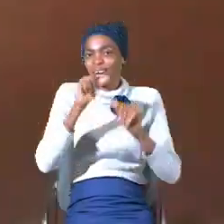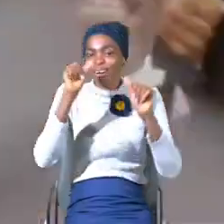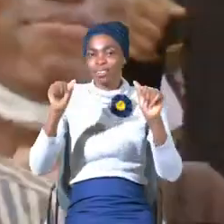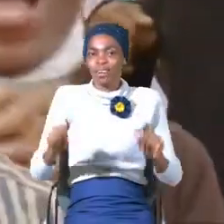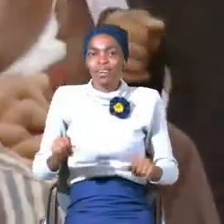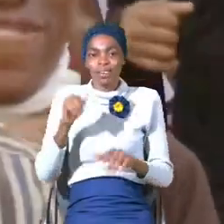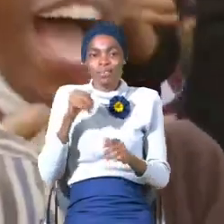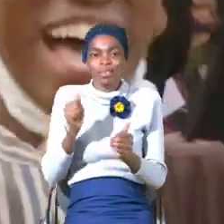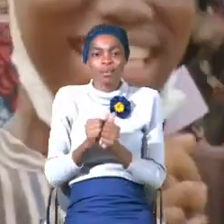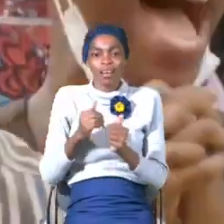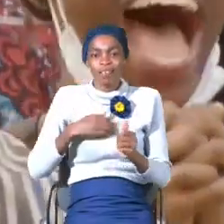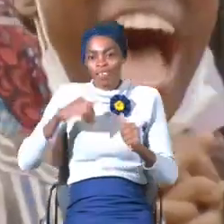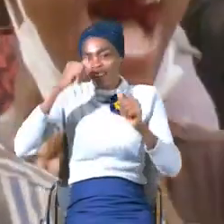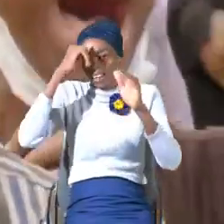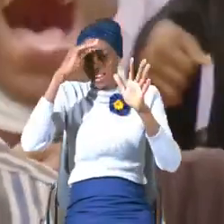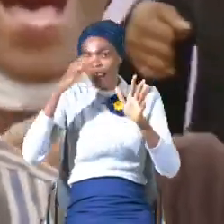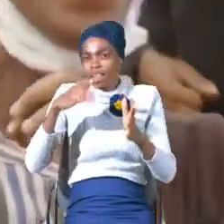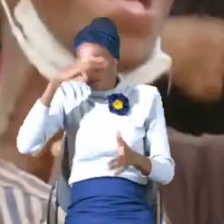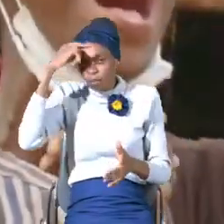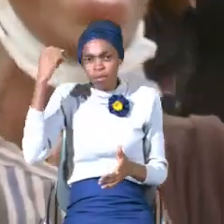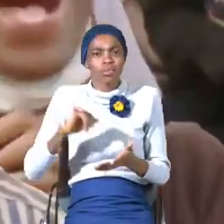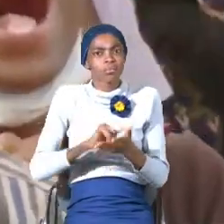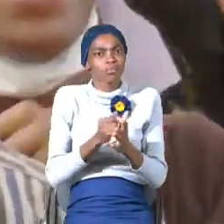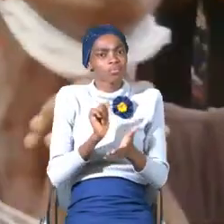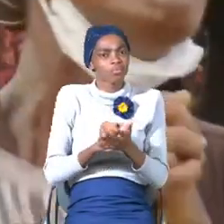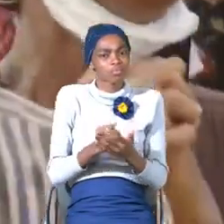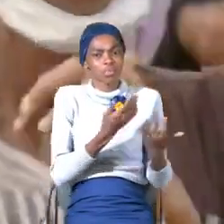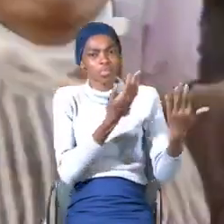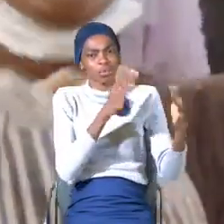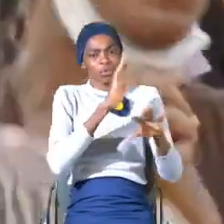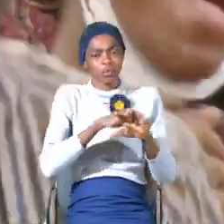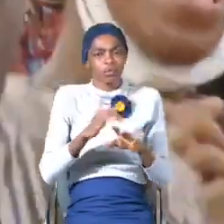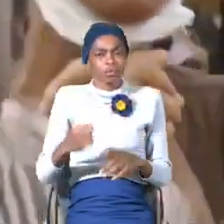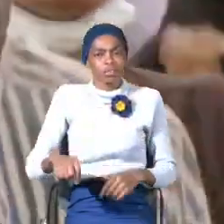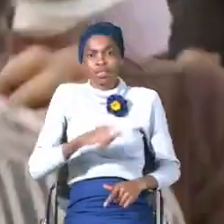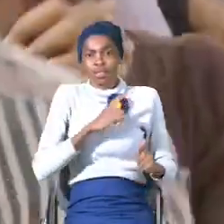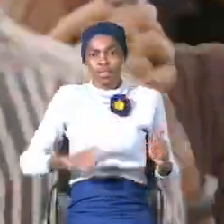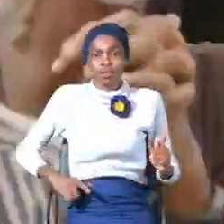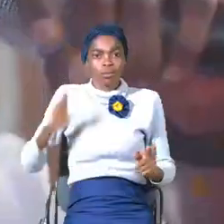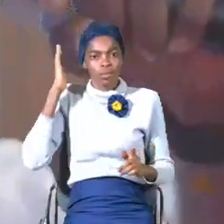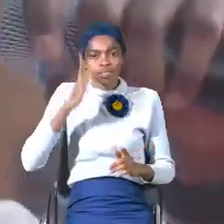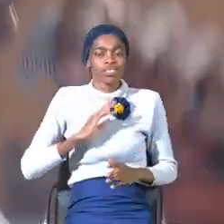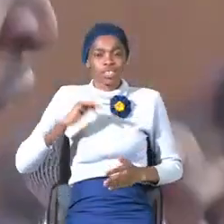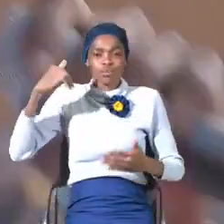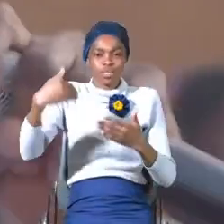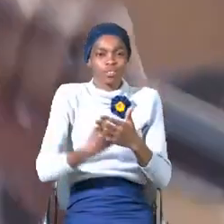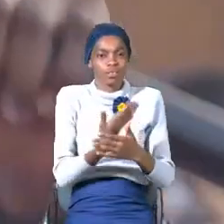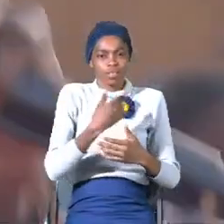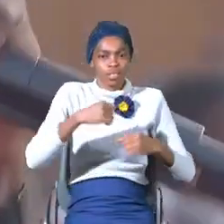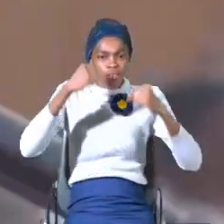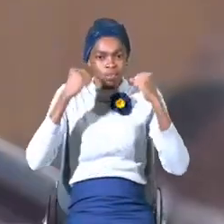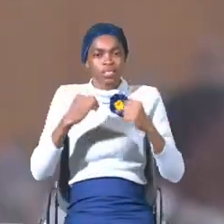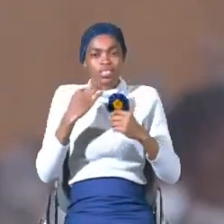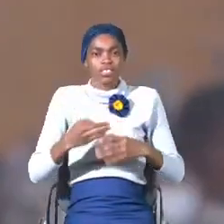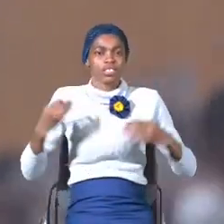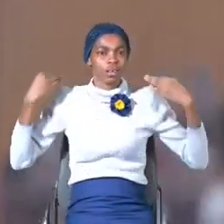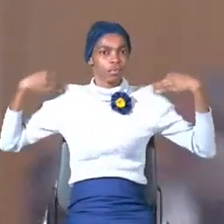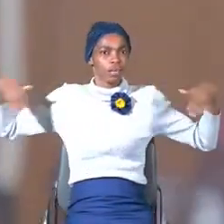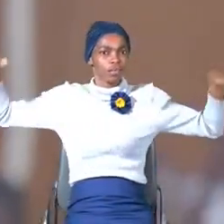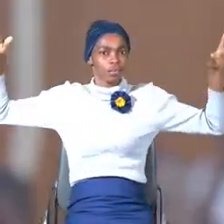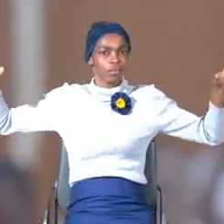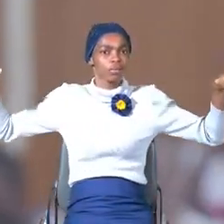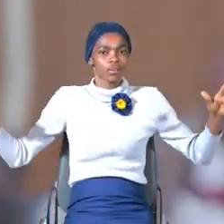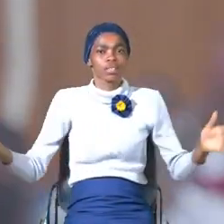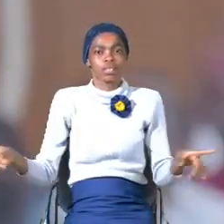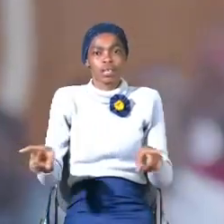the Lord, they shall renew their strength. They shall mount up with wings as eagles.